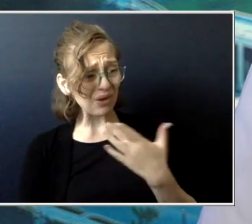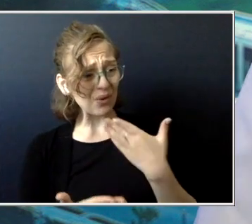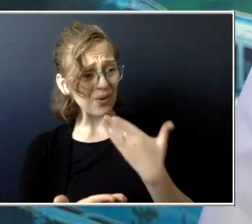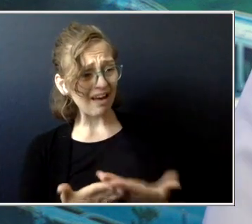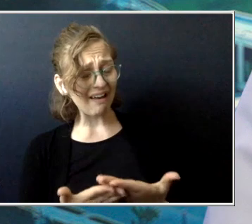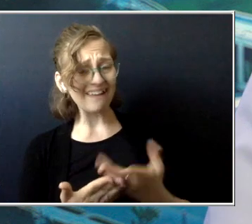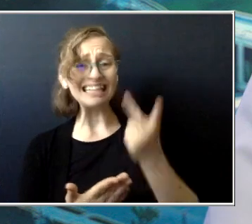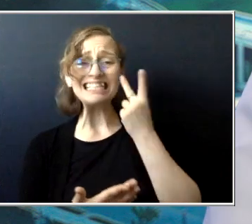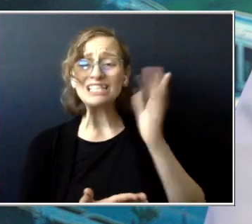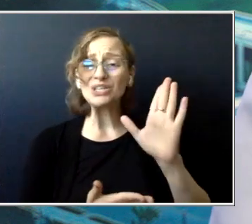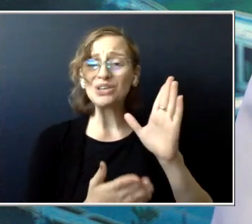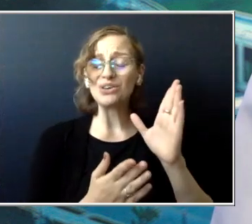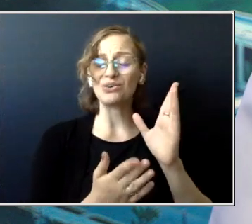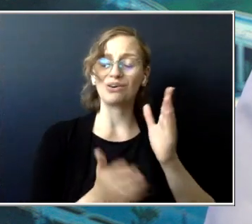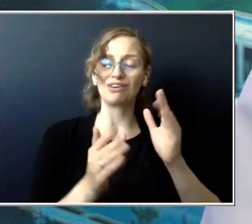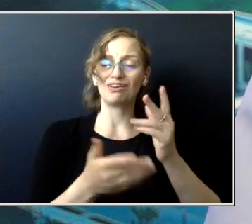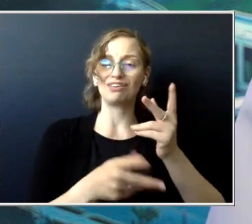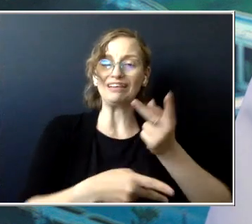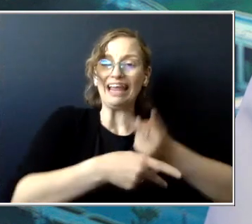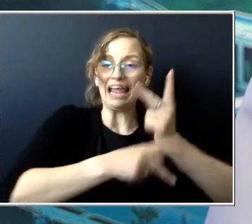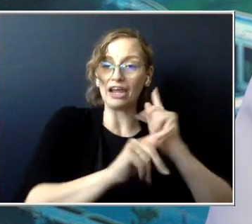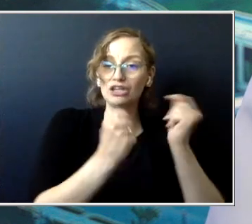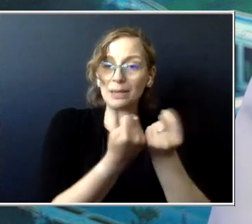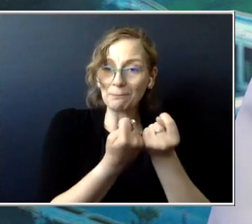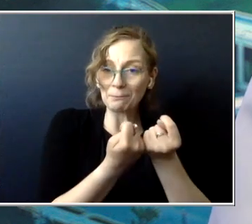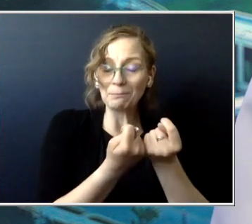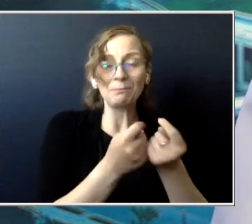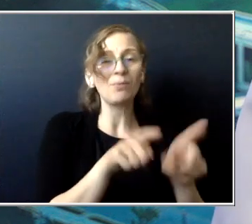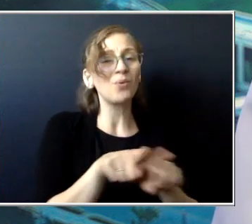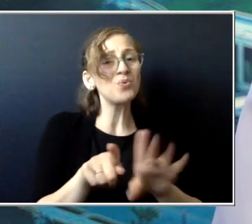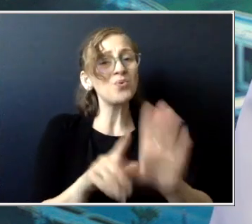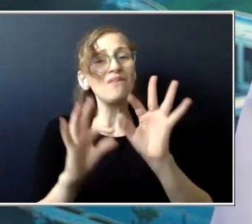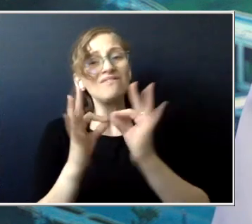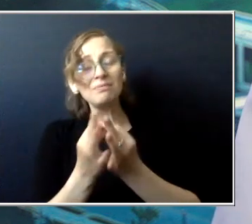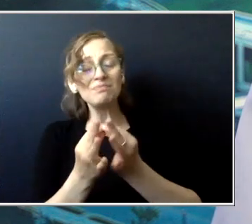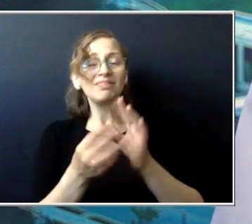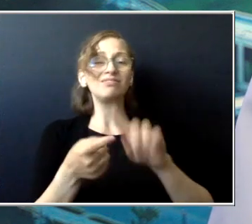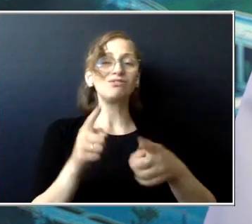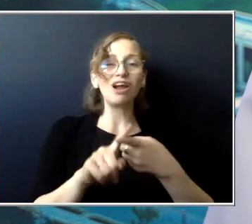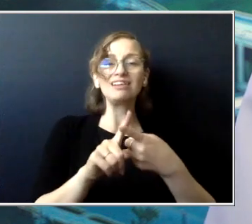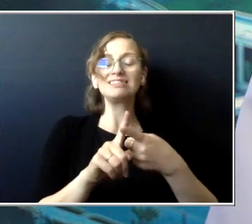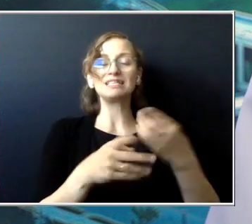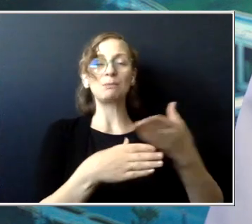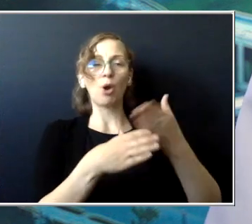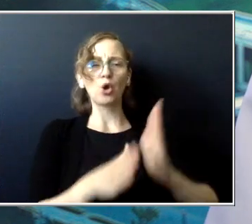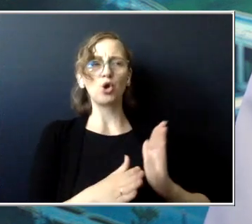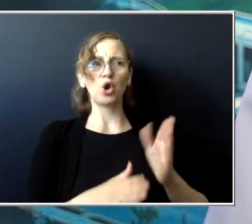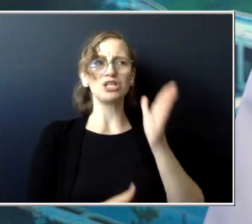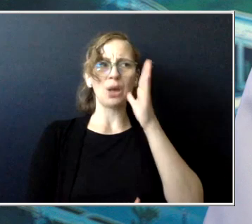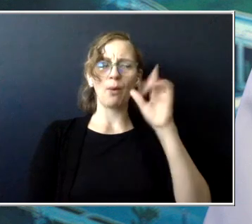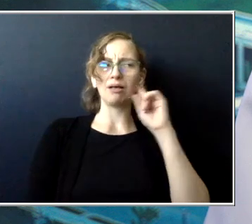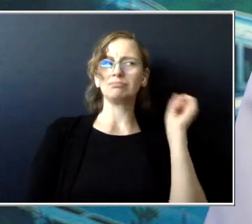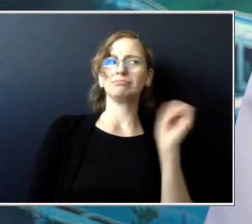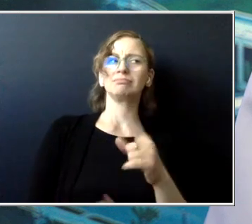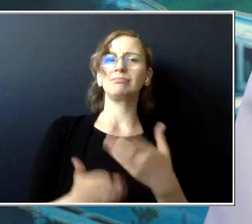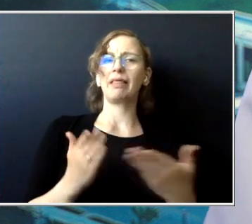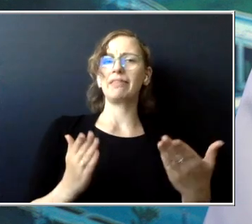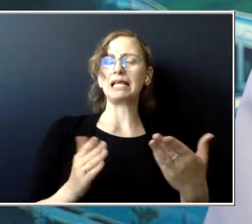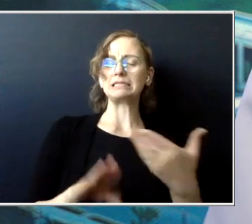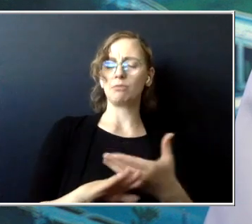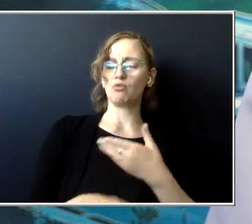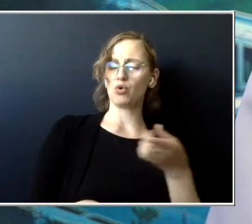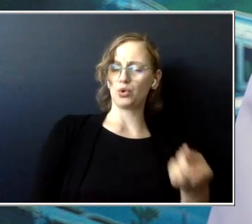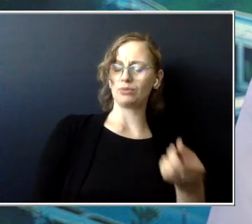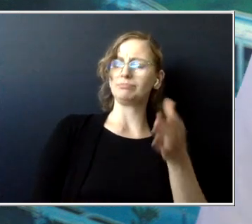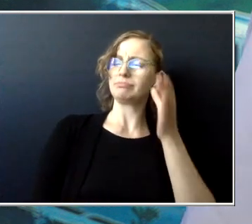heard today, your family, your friends, your partners, they see things before you. So please listen to them, seek out care. We're